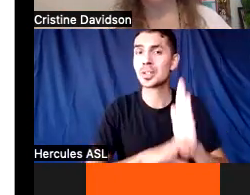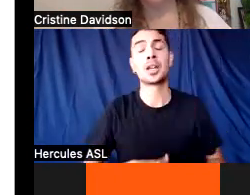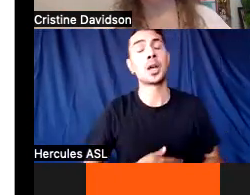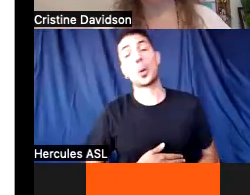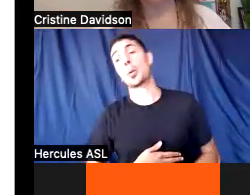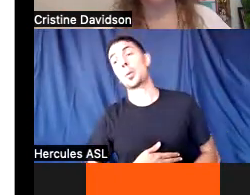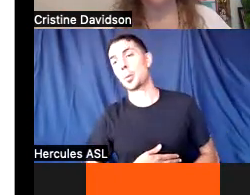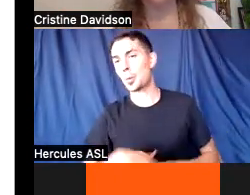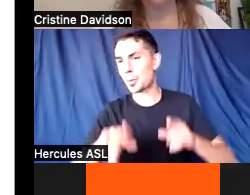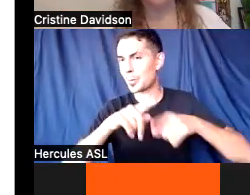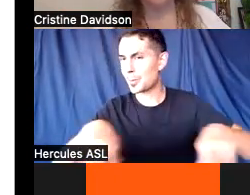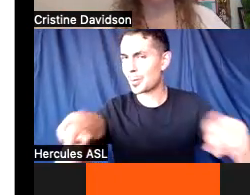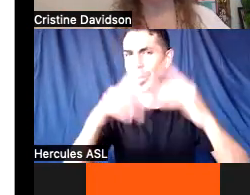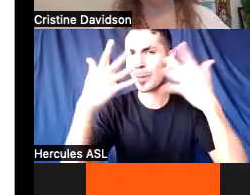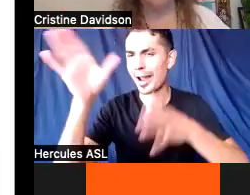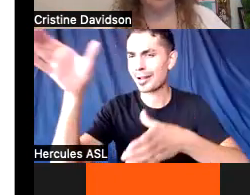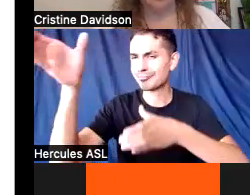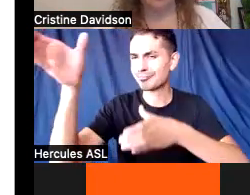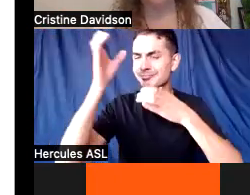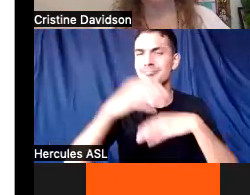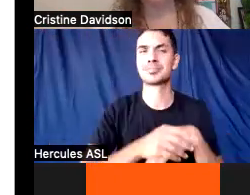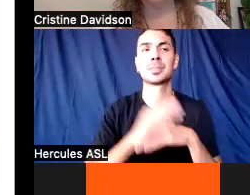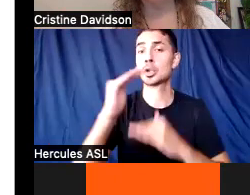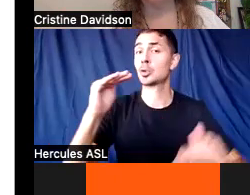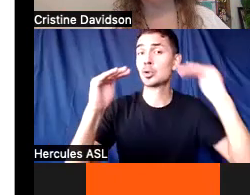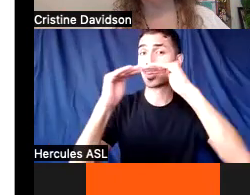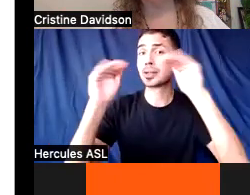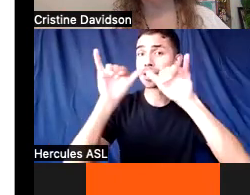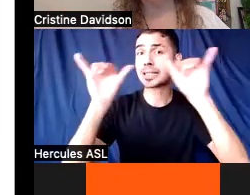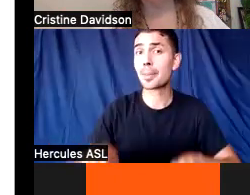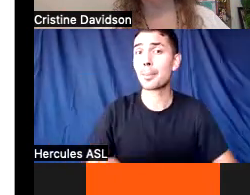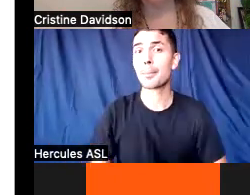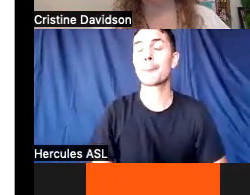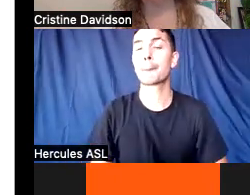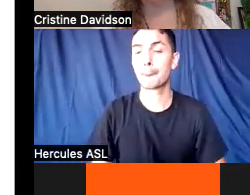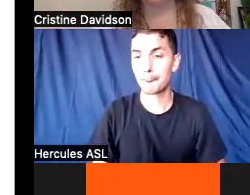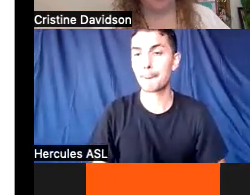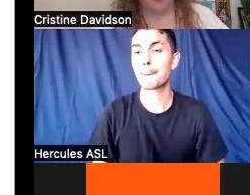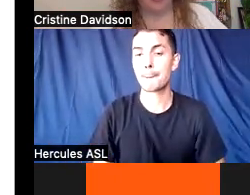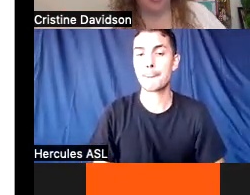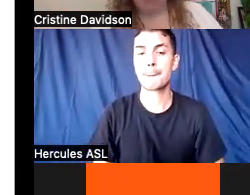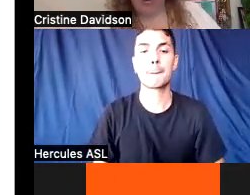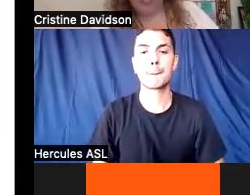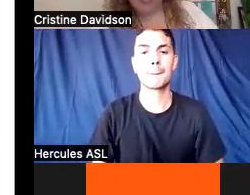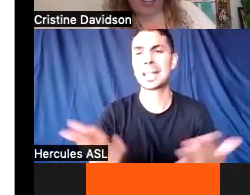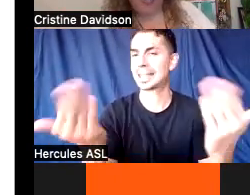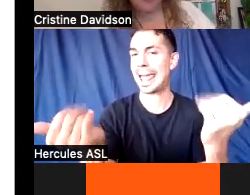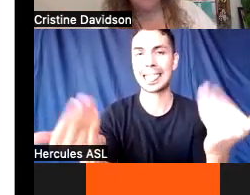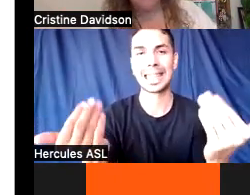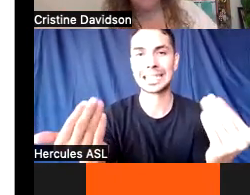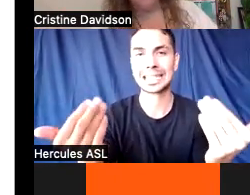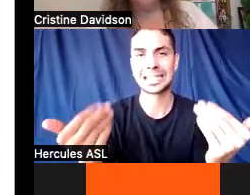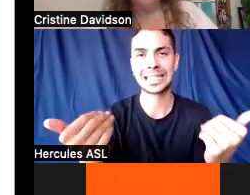Y'all got this. The justice system. Yes. Tell it. right? Tell